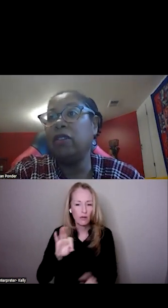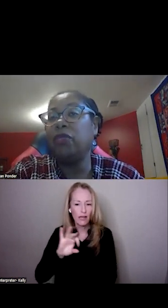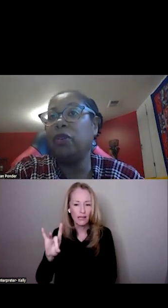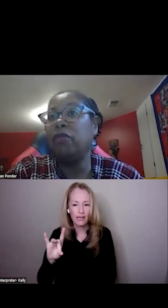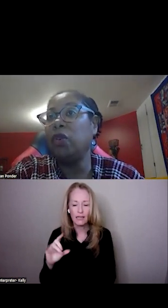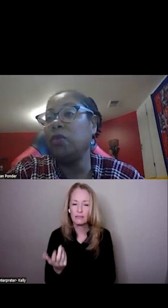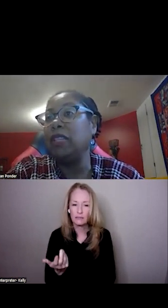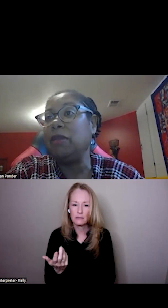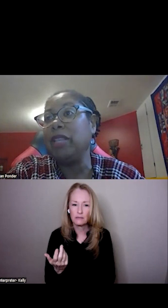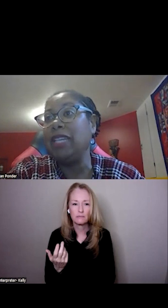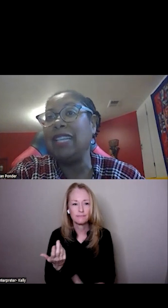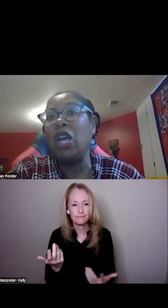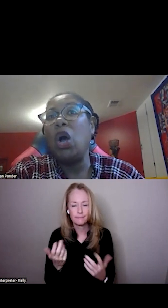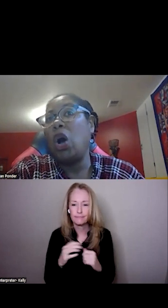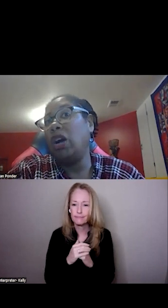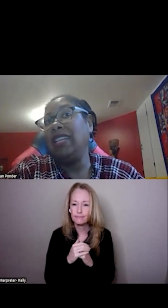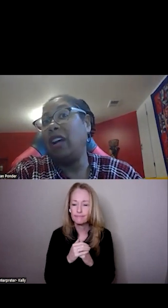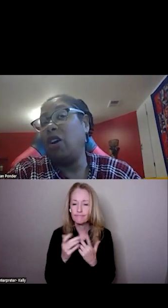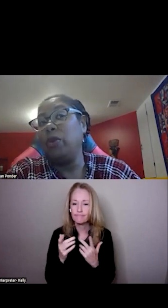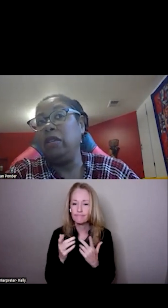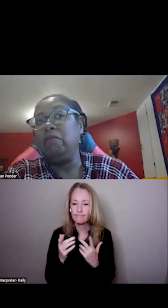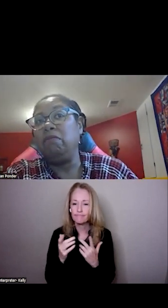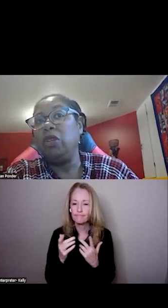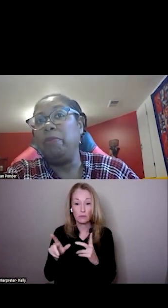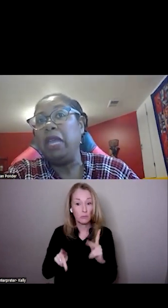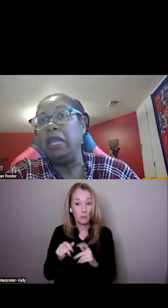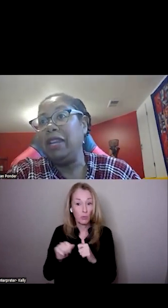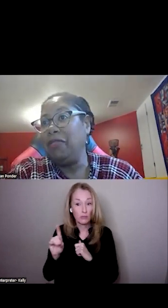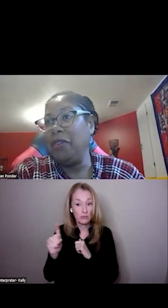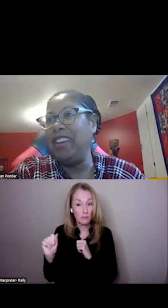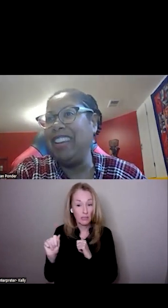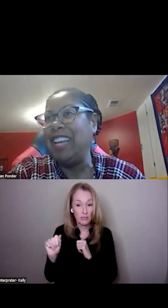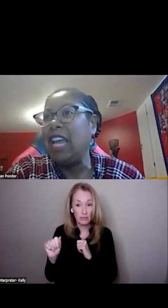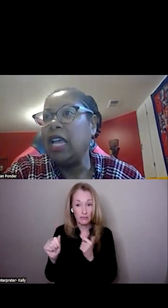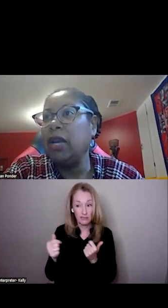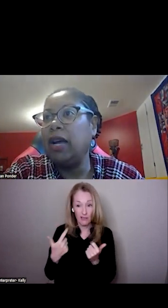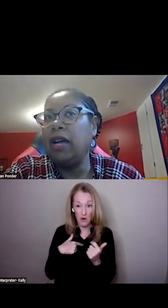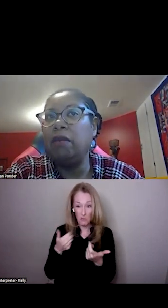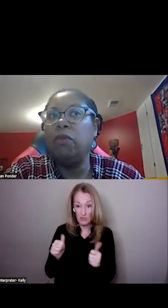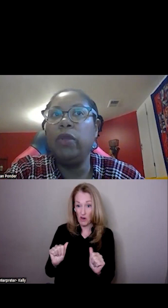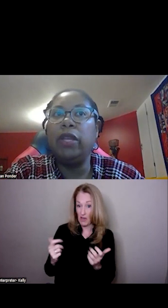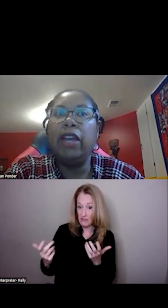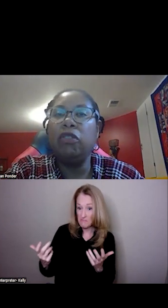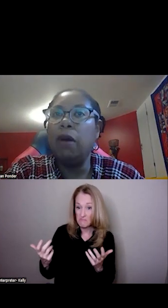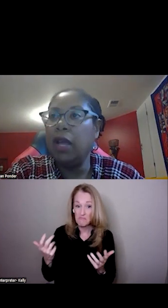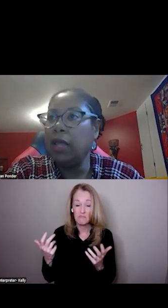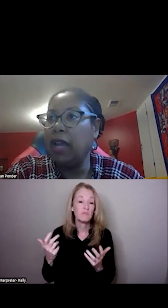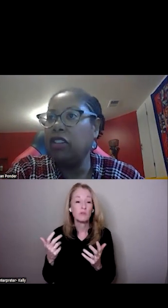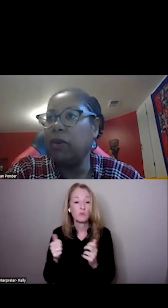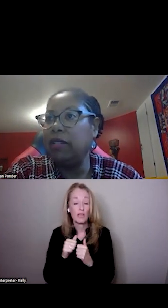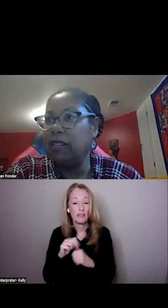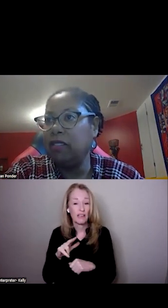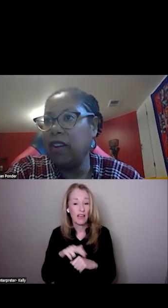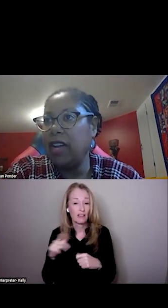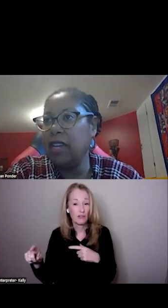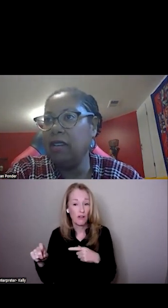metrics, you know, for folks with disabilities? Are we, you know, making an effort with the national hotline